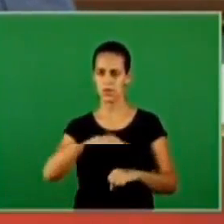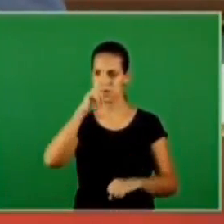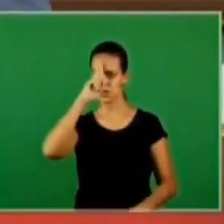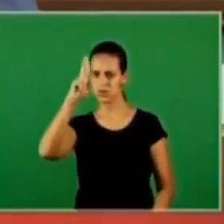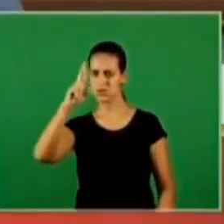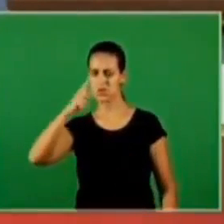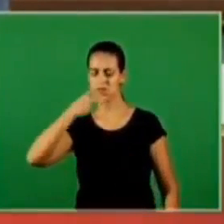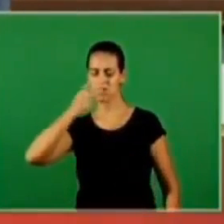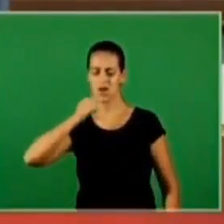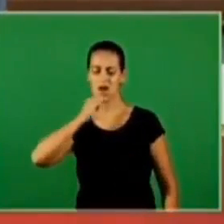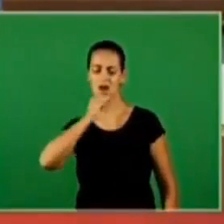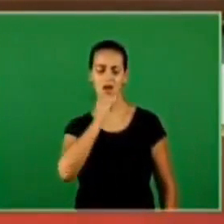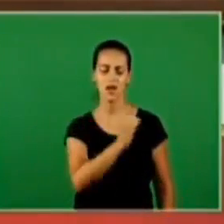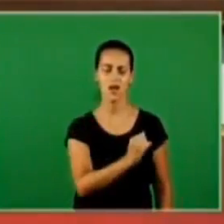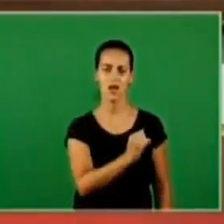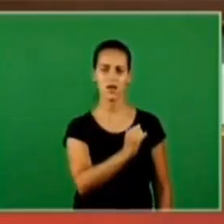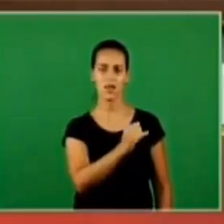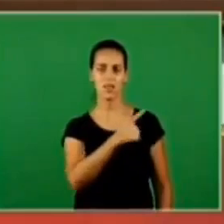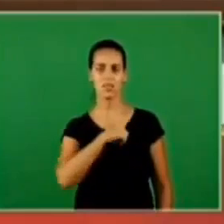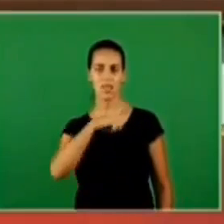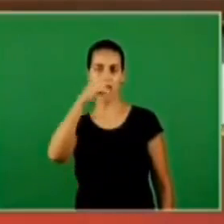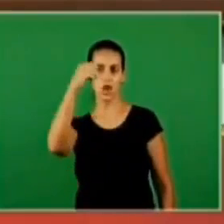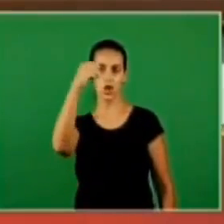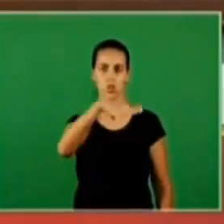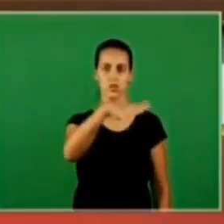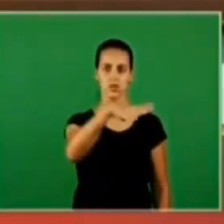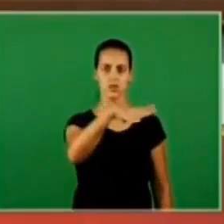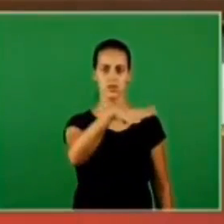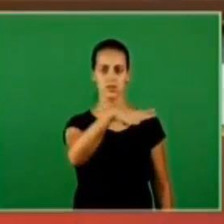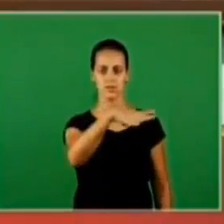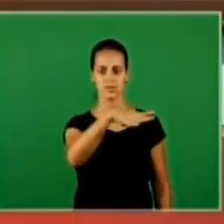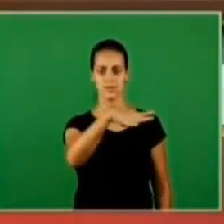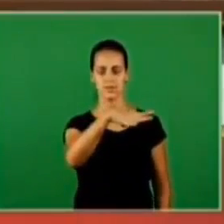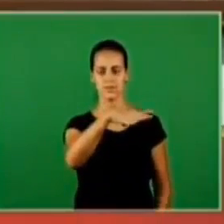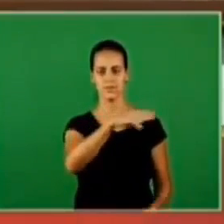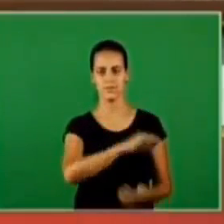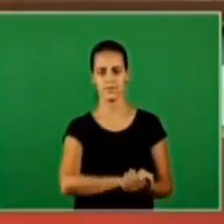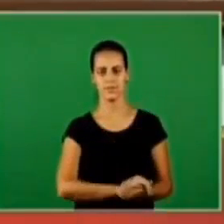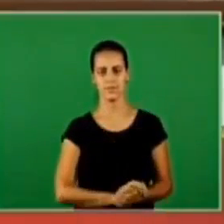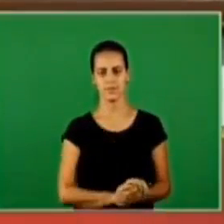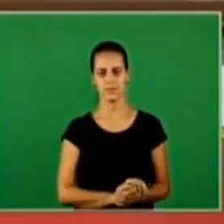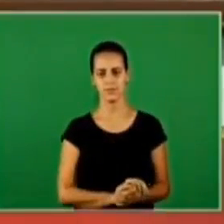When the Lord says, and God created, there may be light, and there was light.